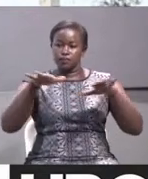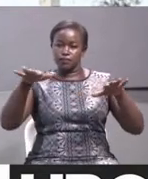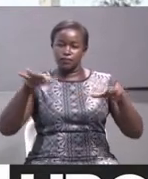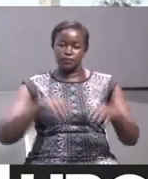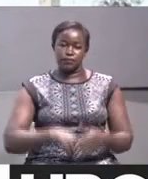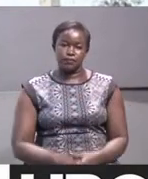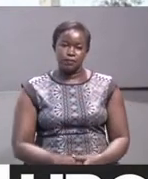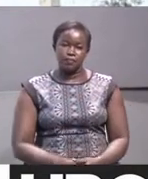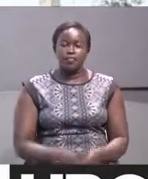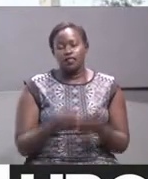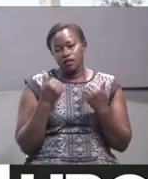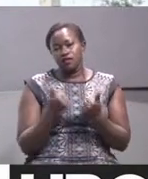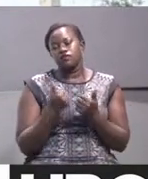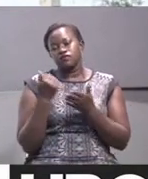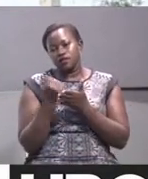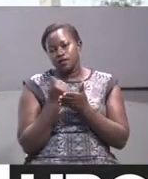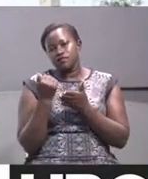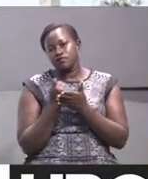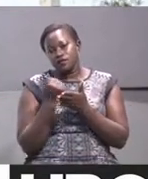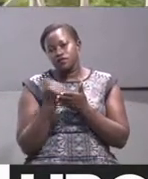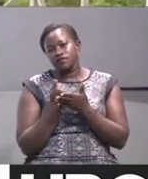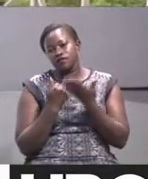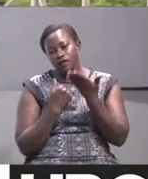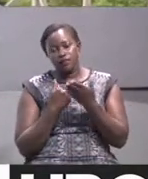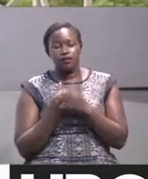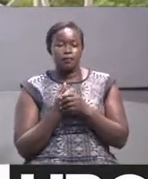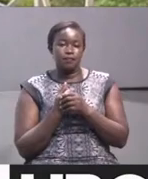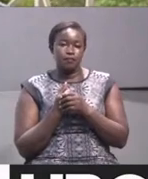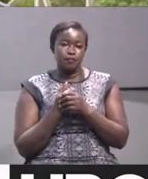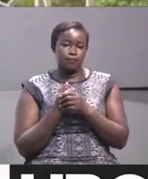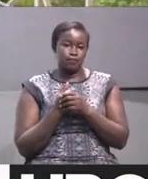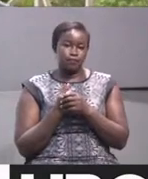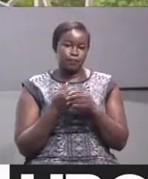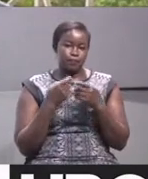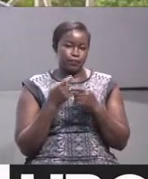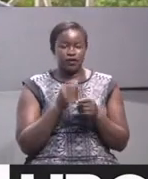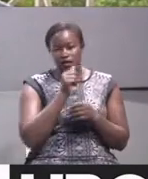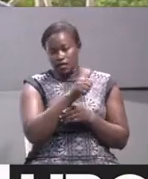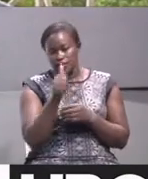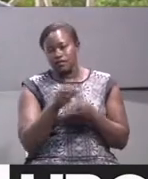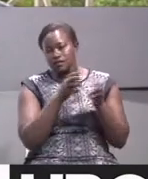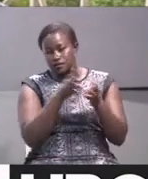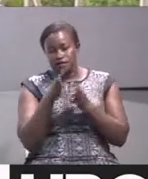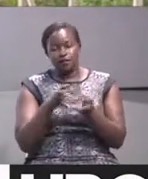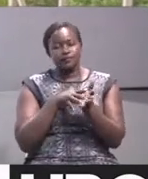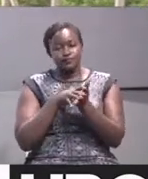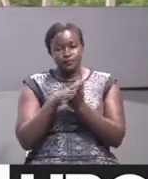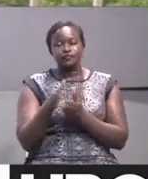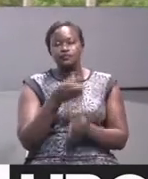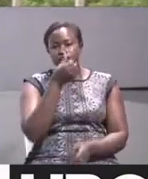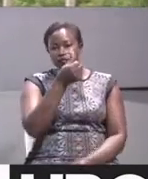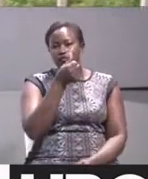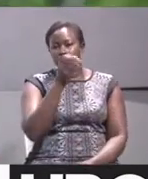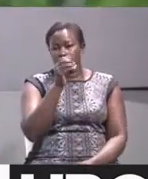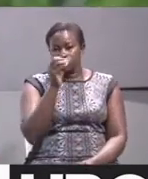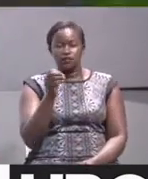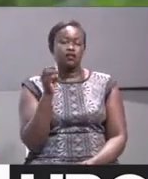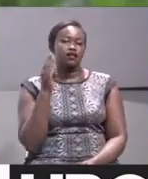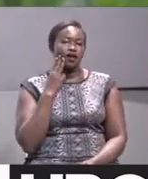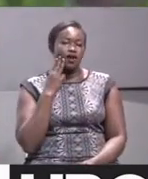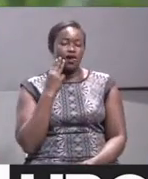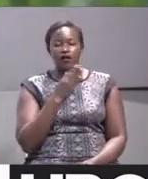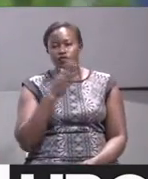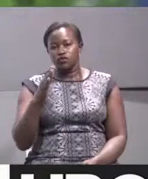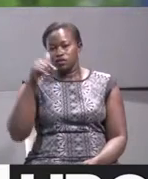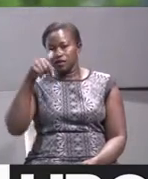ye saving yesooka ekola ki eriwo. Each solar system costs an average of between 600 million and